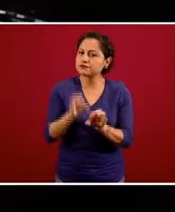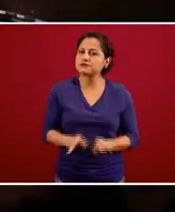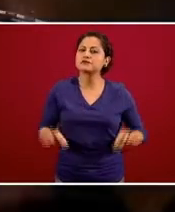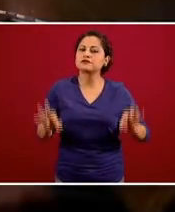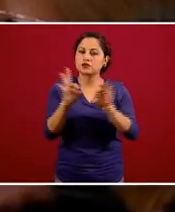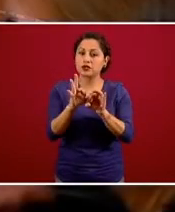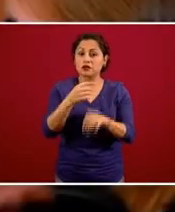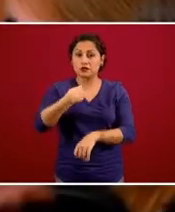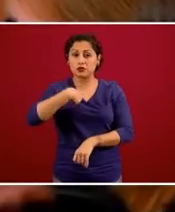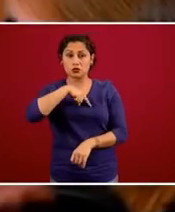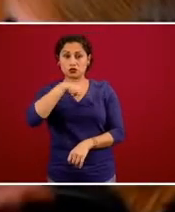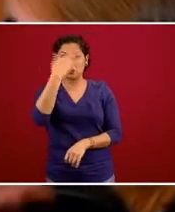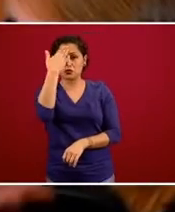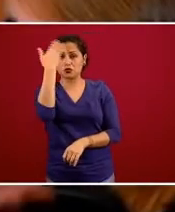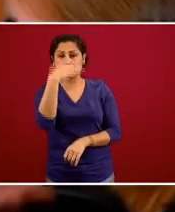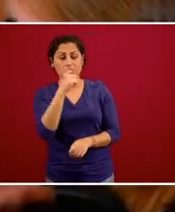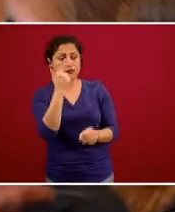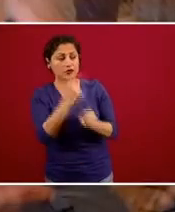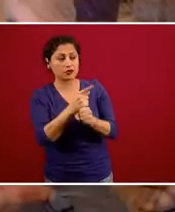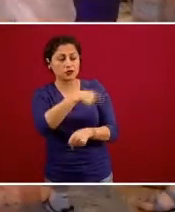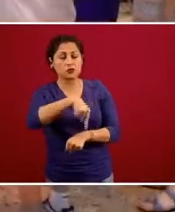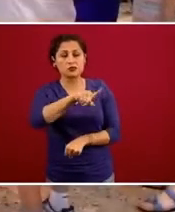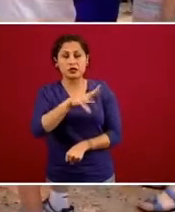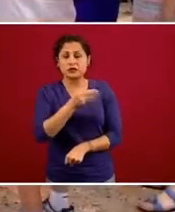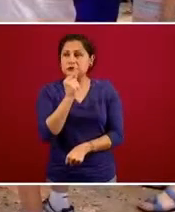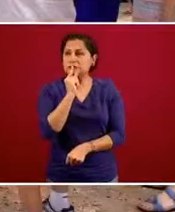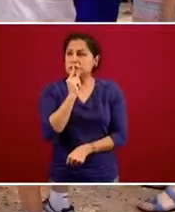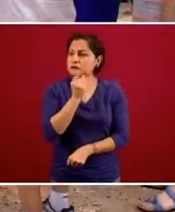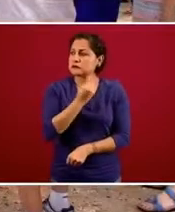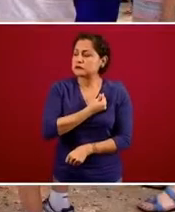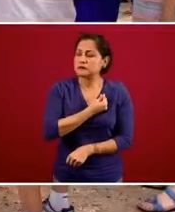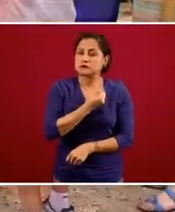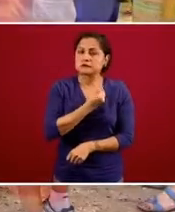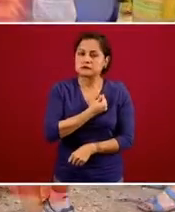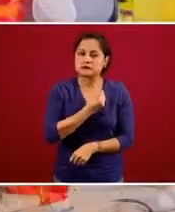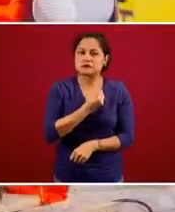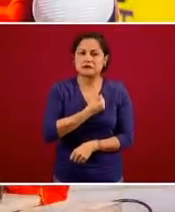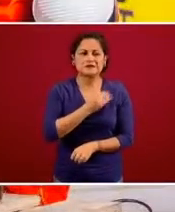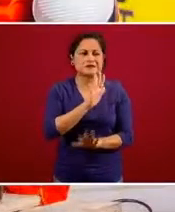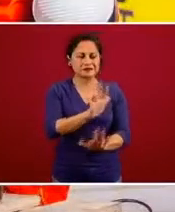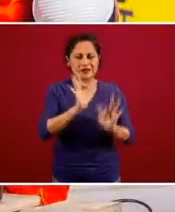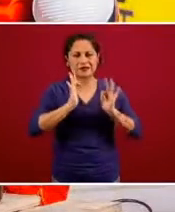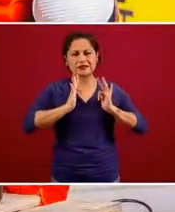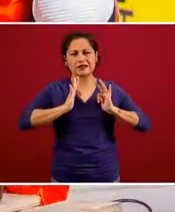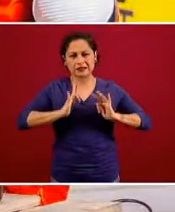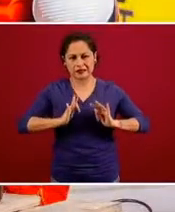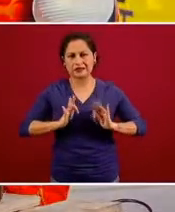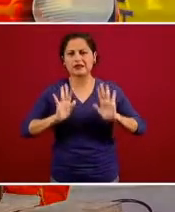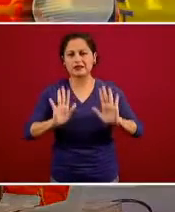thing. We know the sacrifice you are making. We have